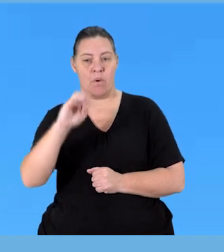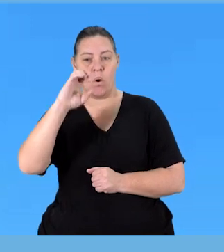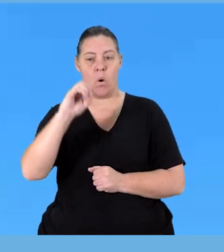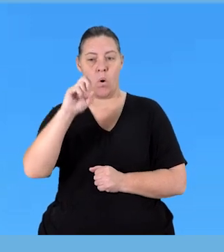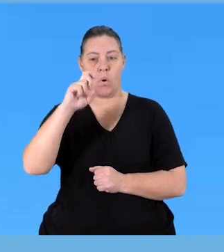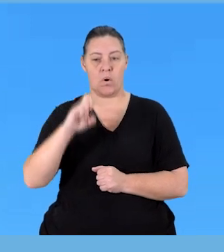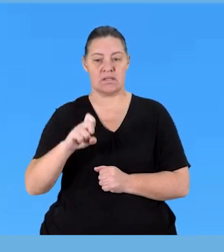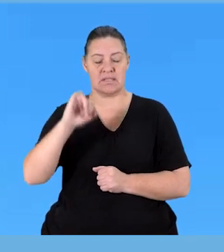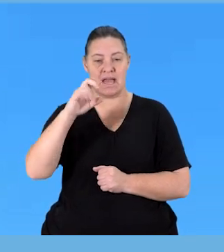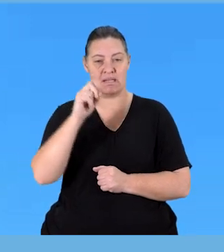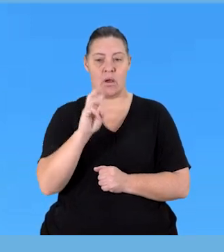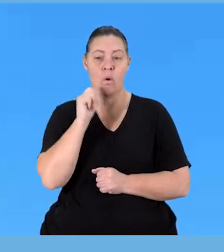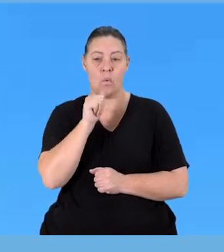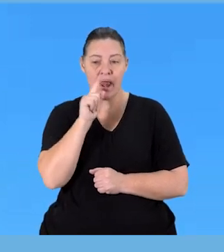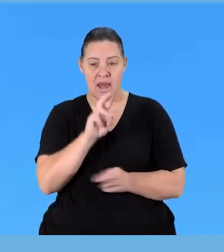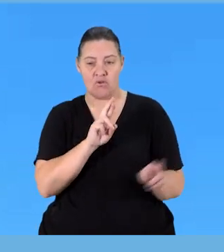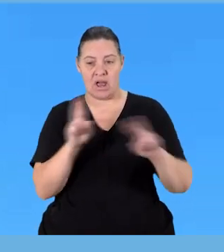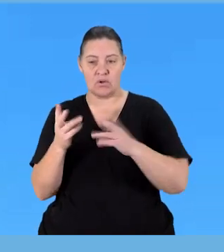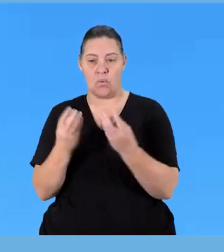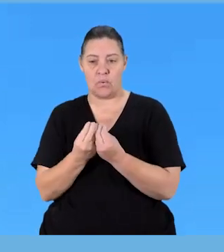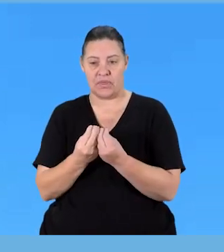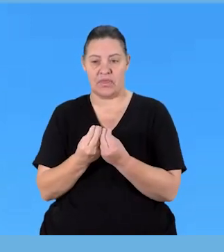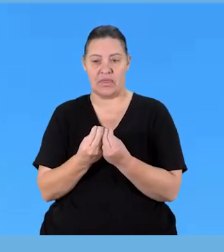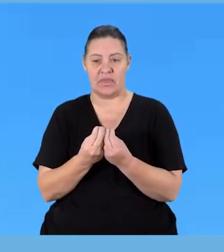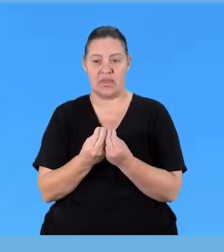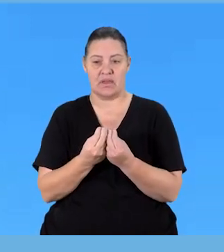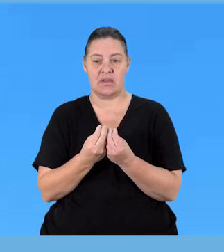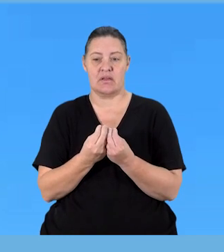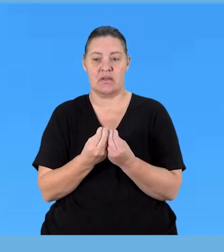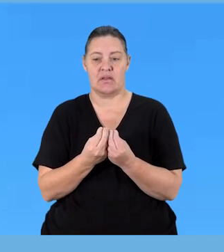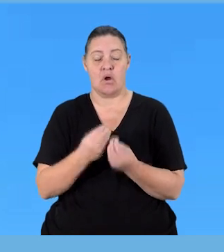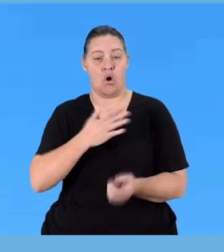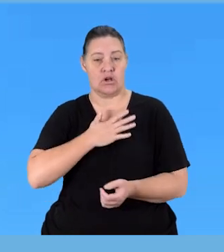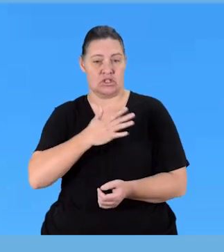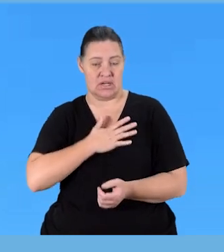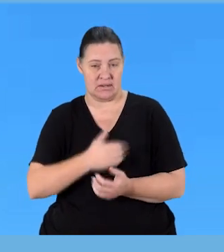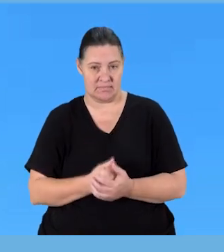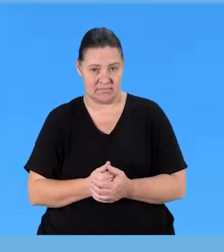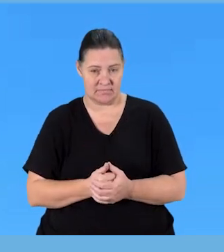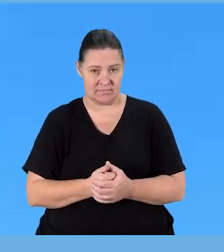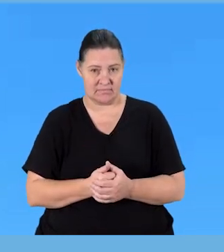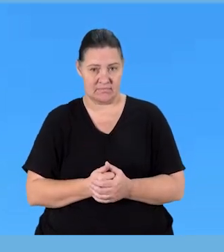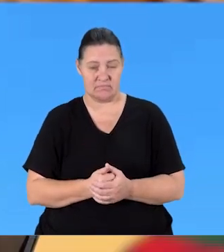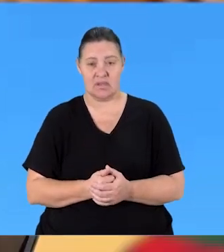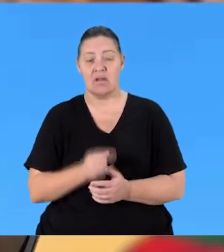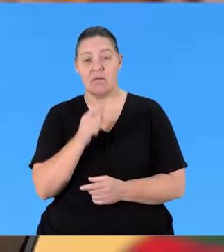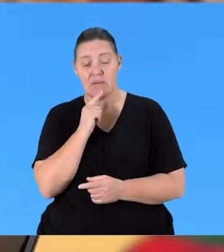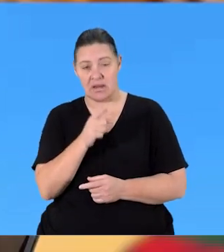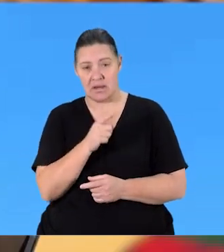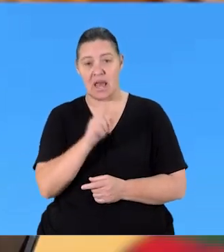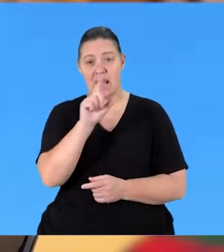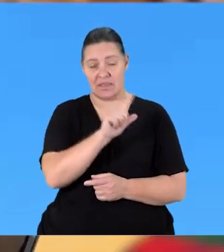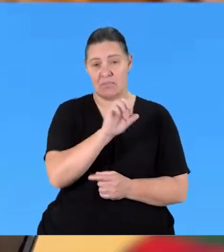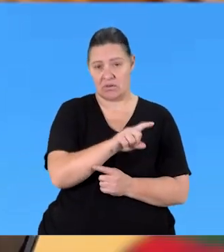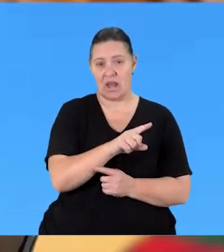oxygen. So the lithium oxide is what is produced when lithium reacts with oxygen. So therefore, lithium oxide is